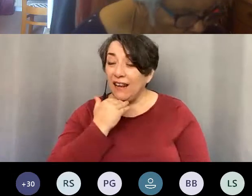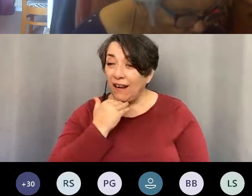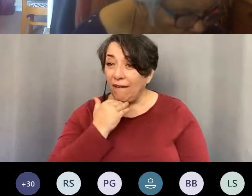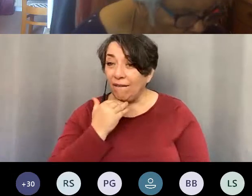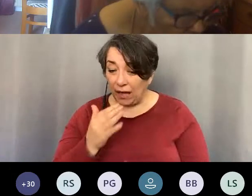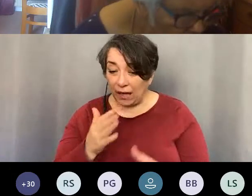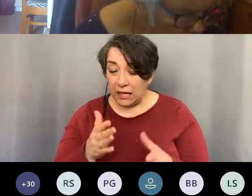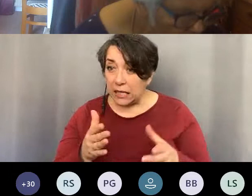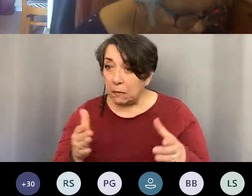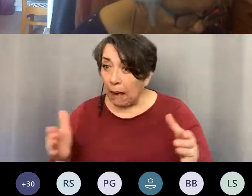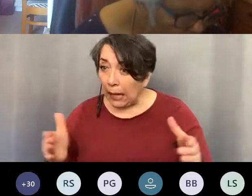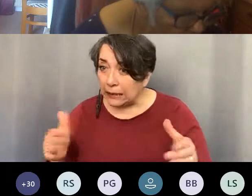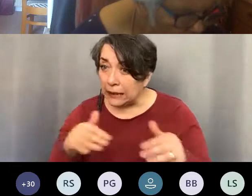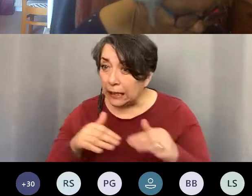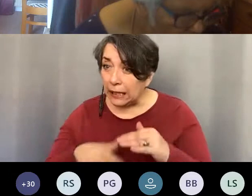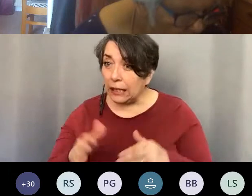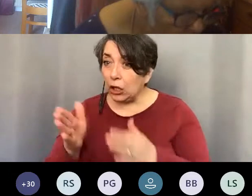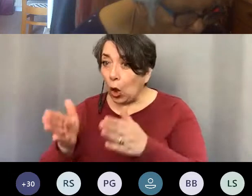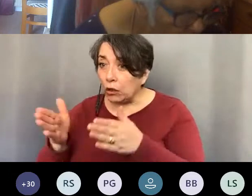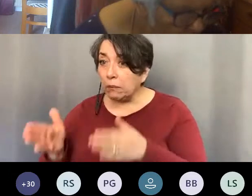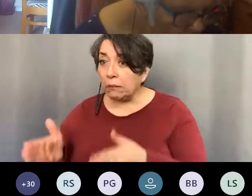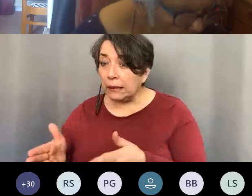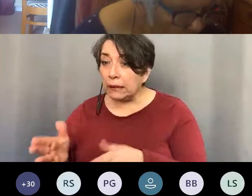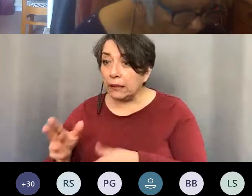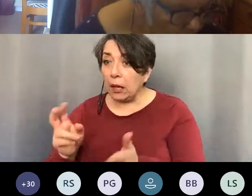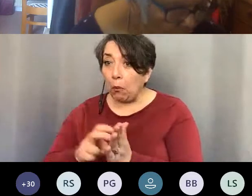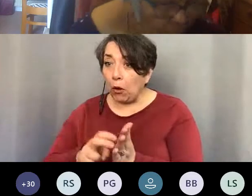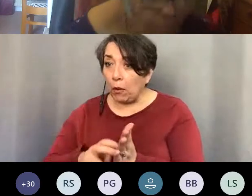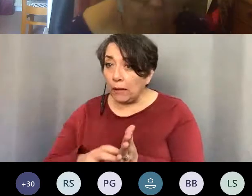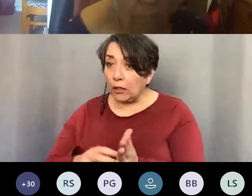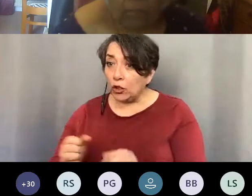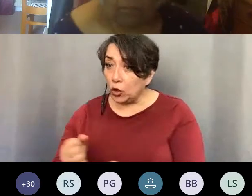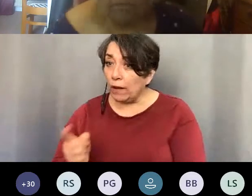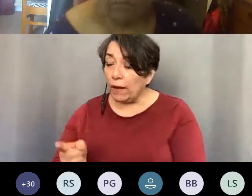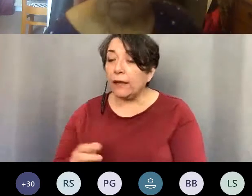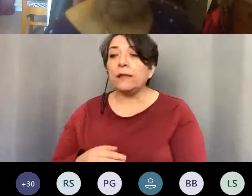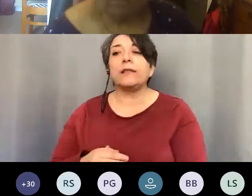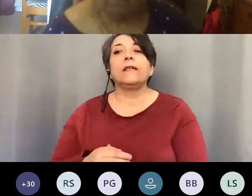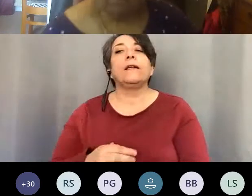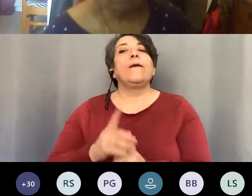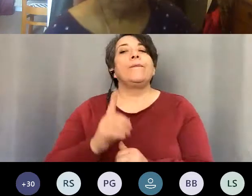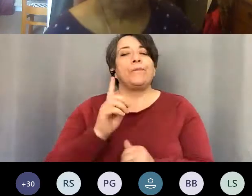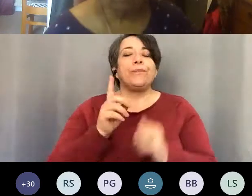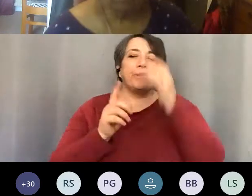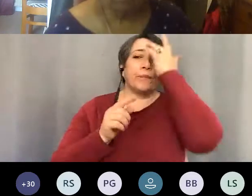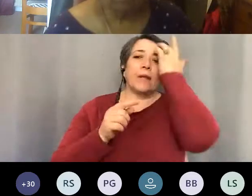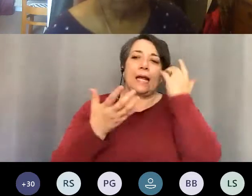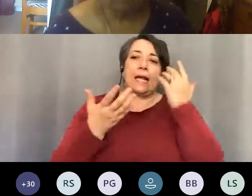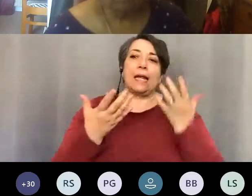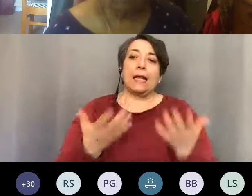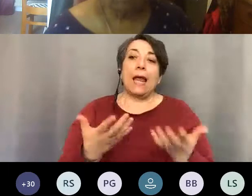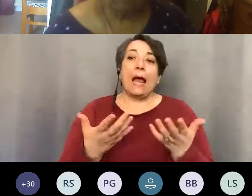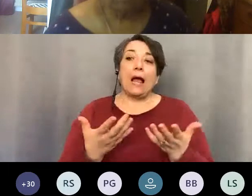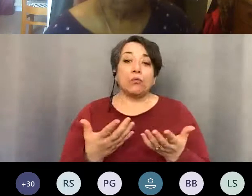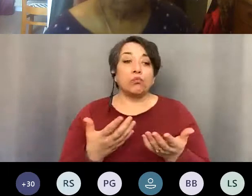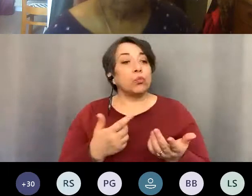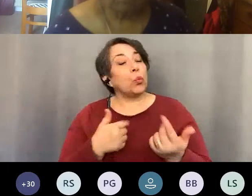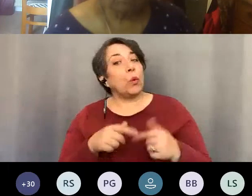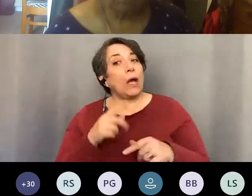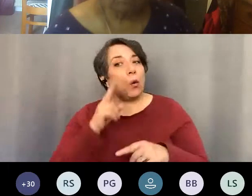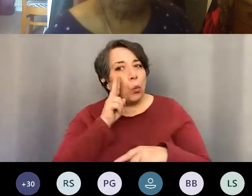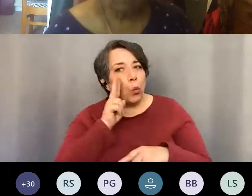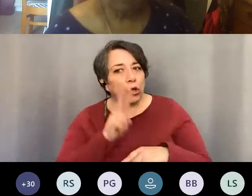as well. Yep, so we are actively monitoring how many patients are asking to